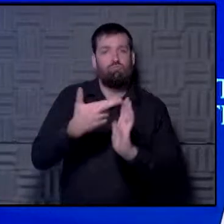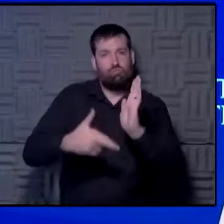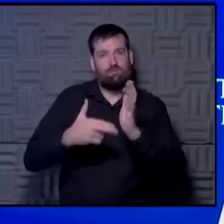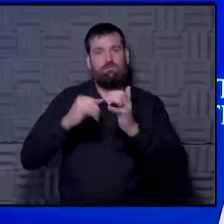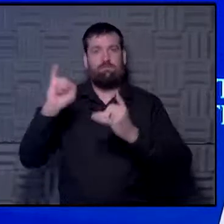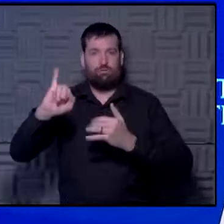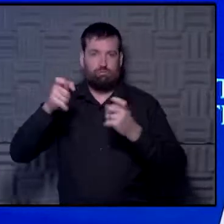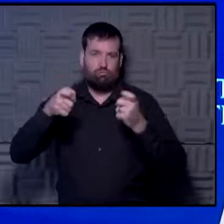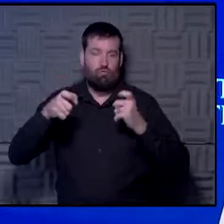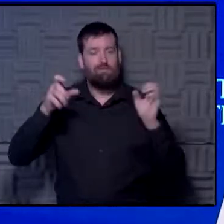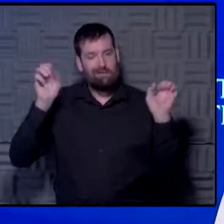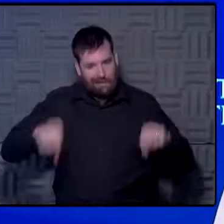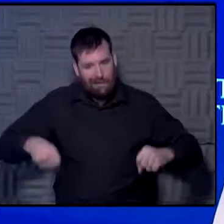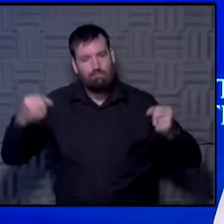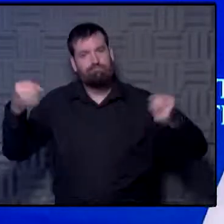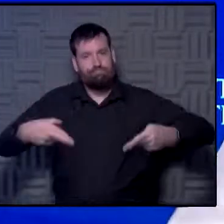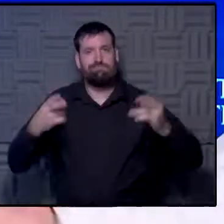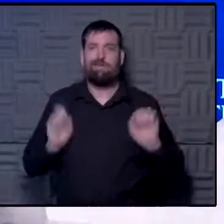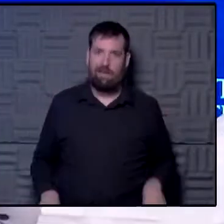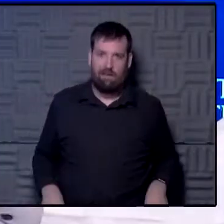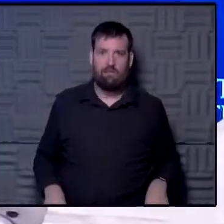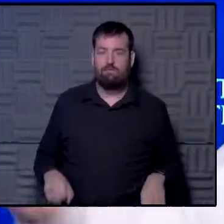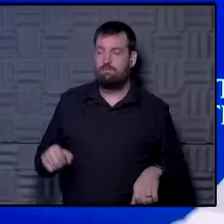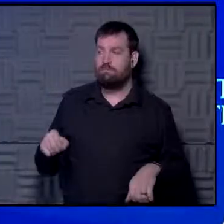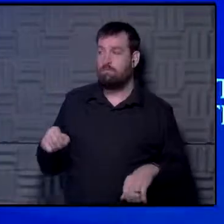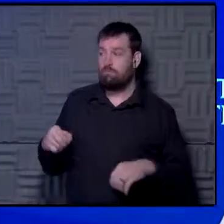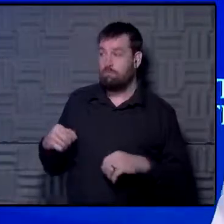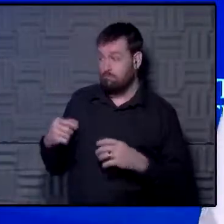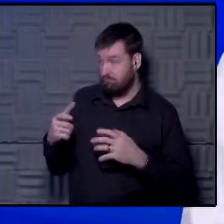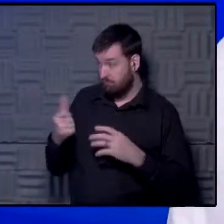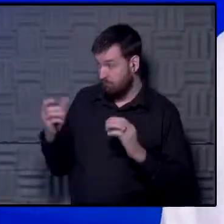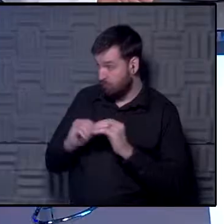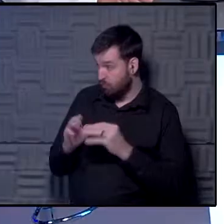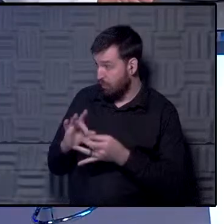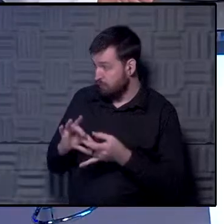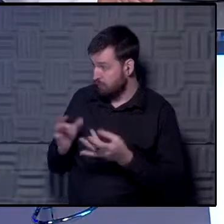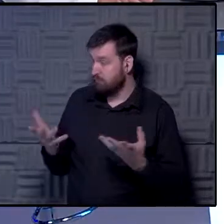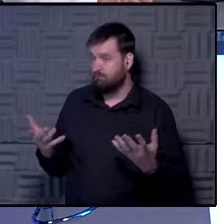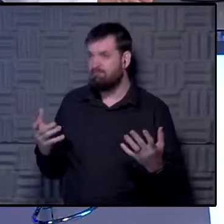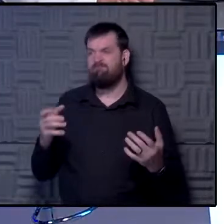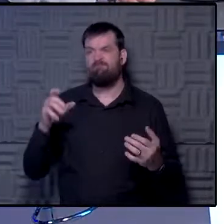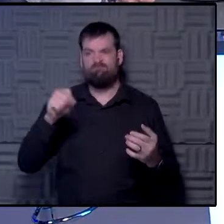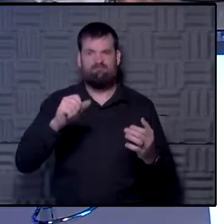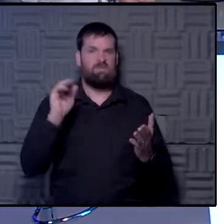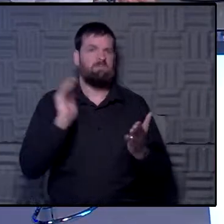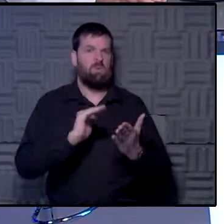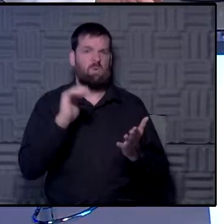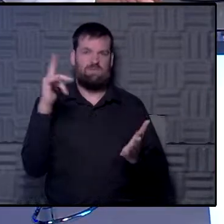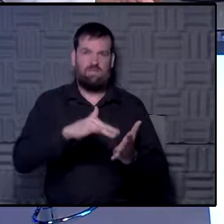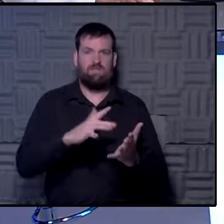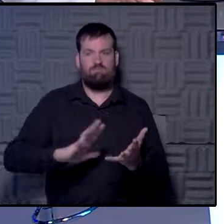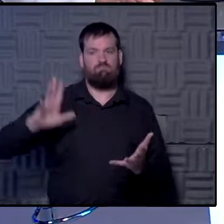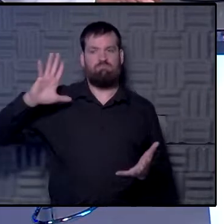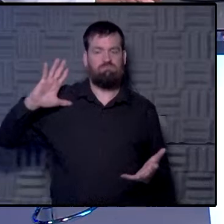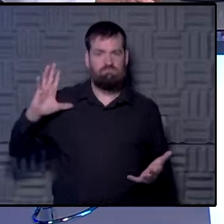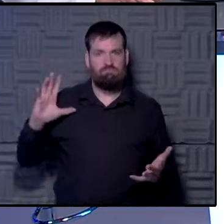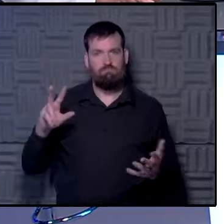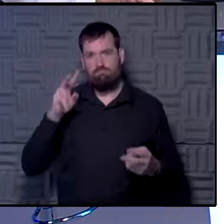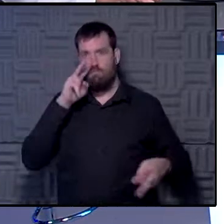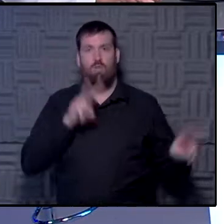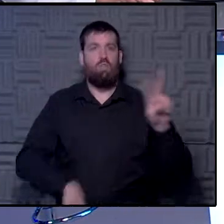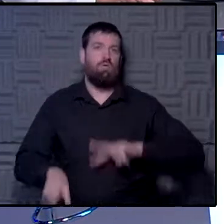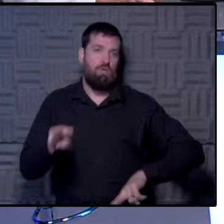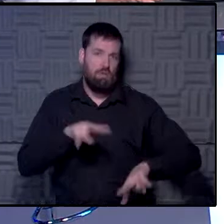because we can master that. And so, Hawk, further thoughts around that? Yeah, I mean, there was even a smaller study early on in the pandemic that looked at